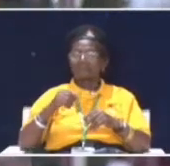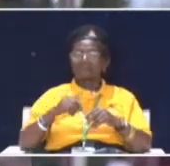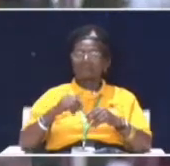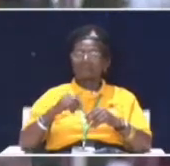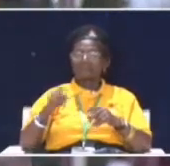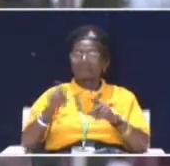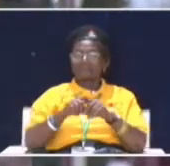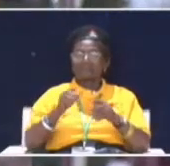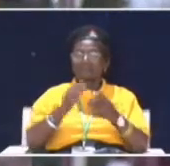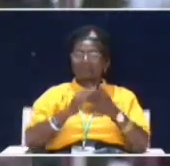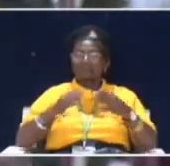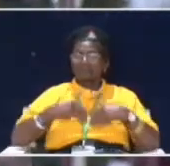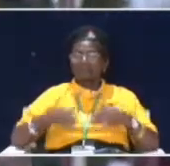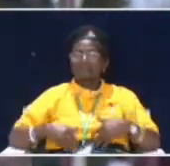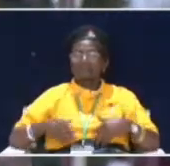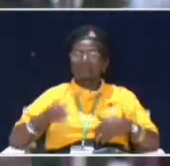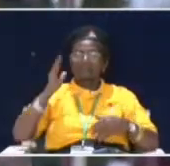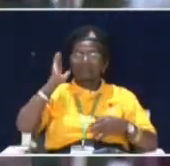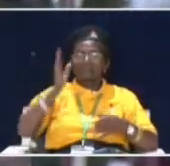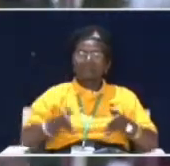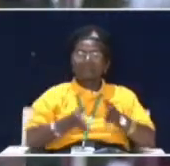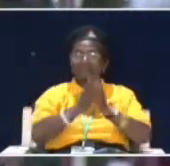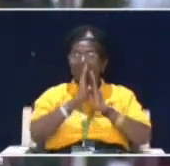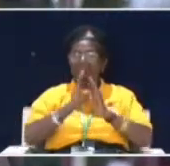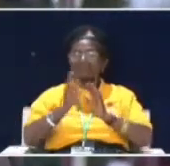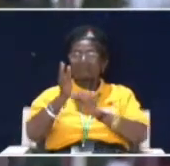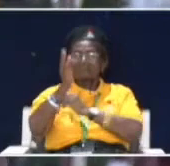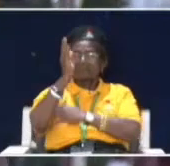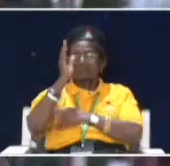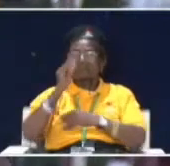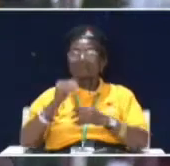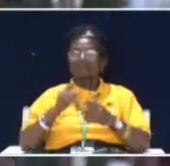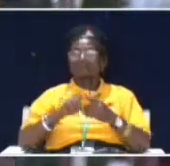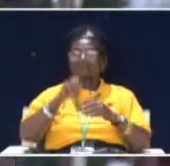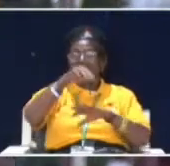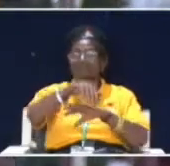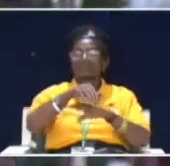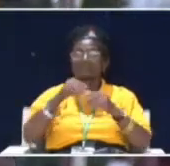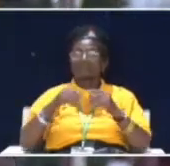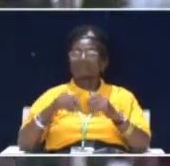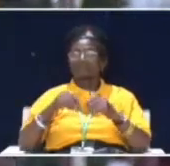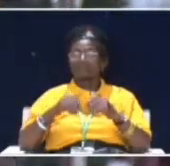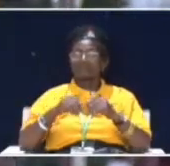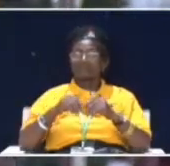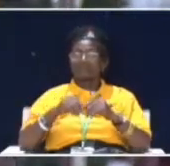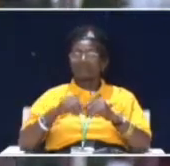So somebody is going to ask God tonight.